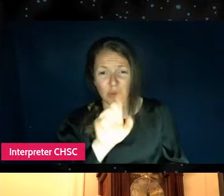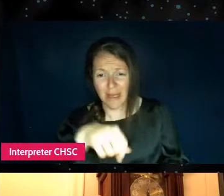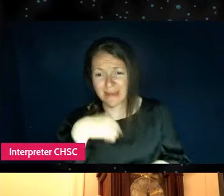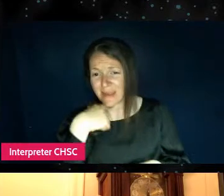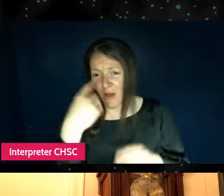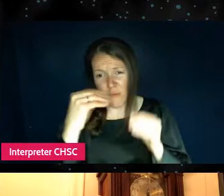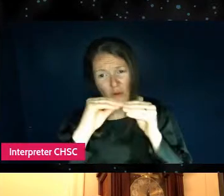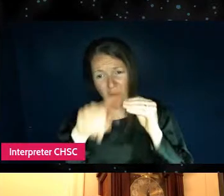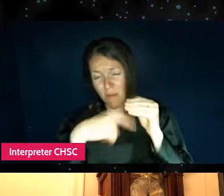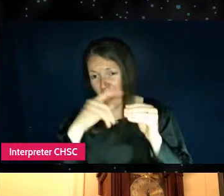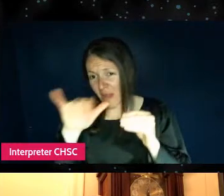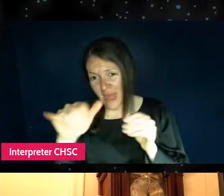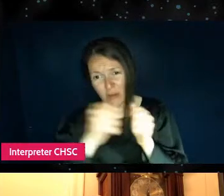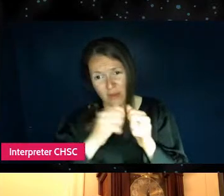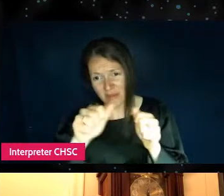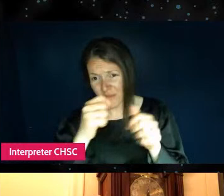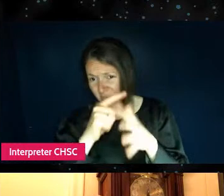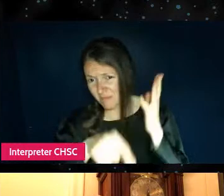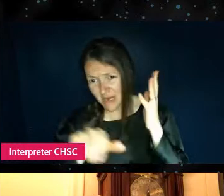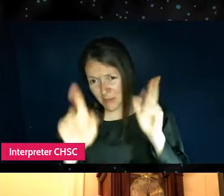that.